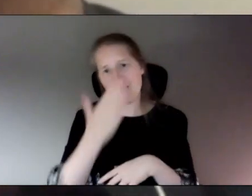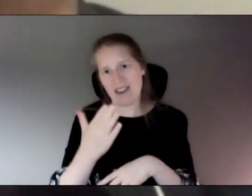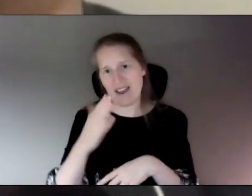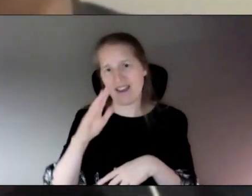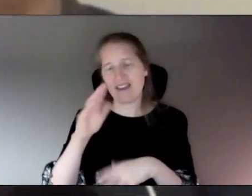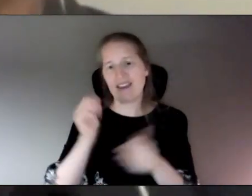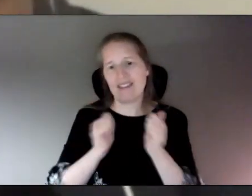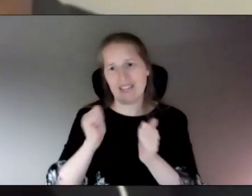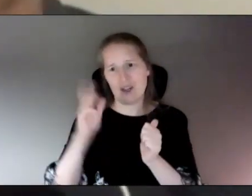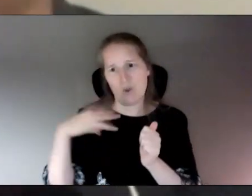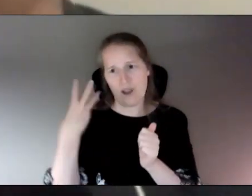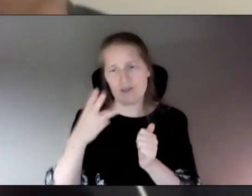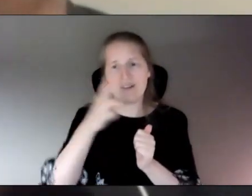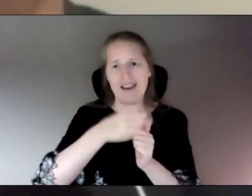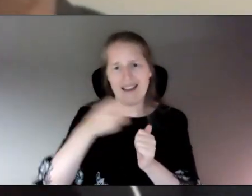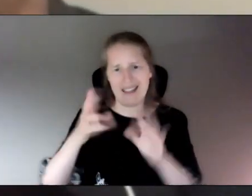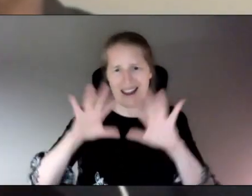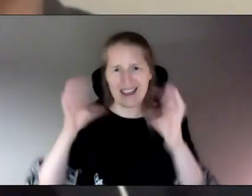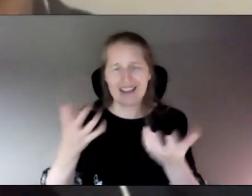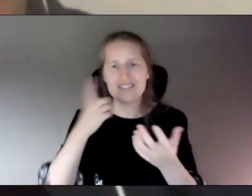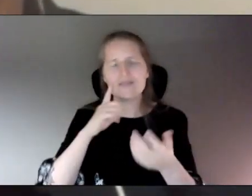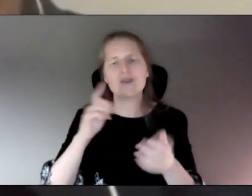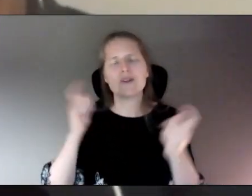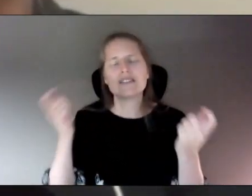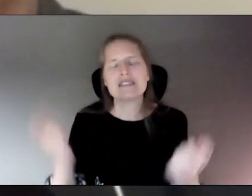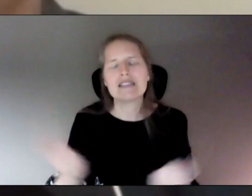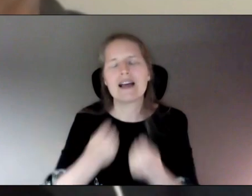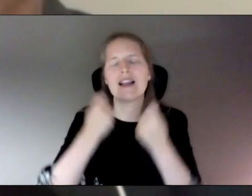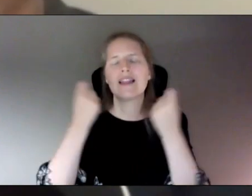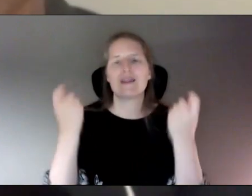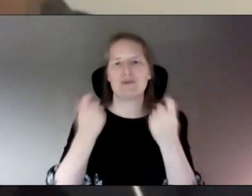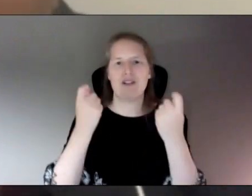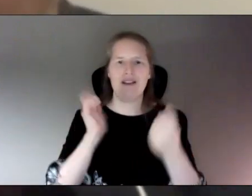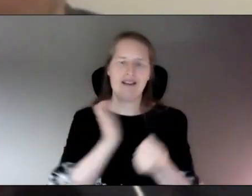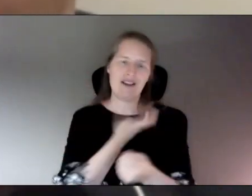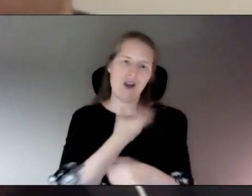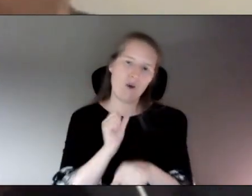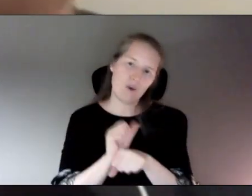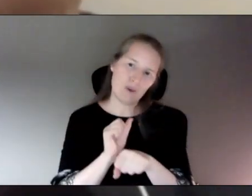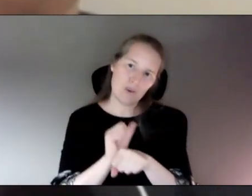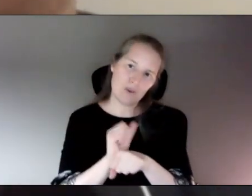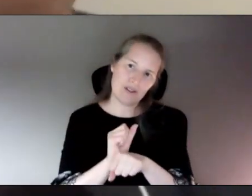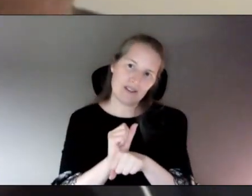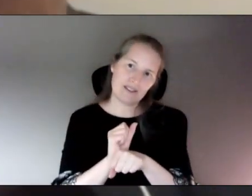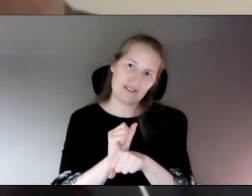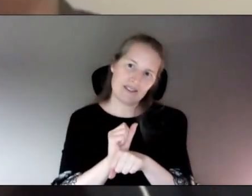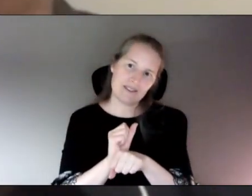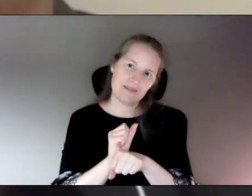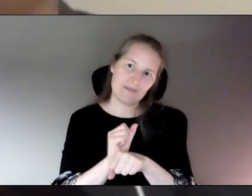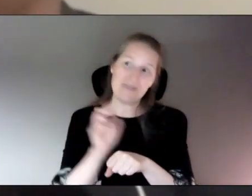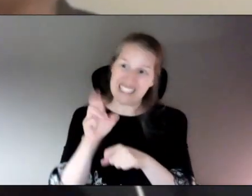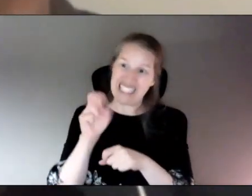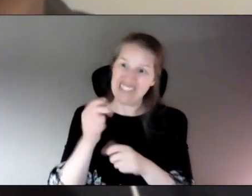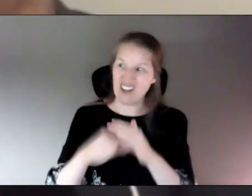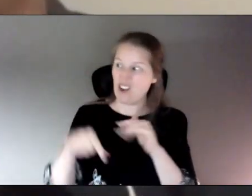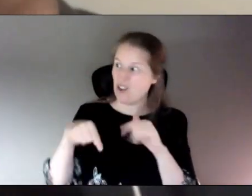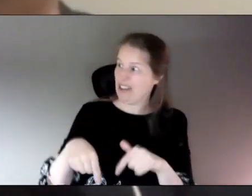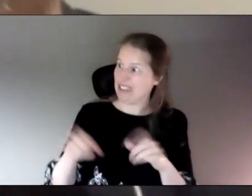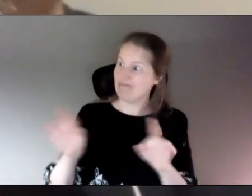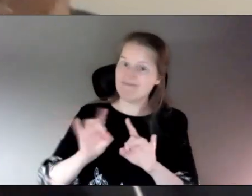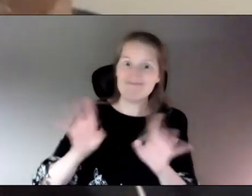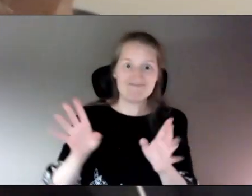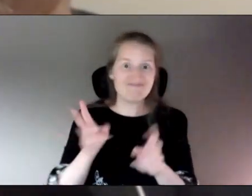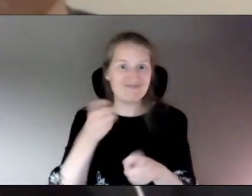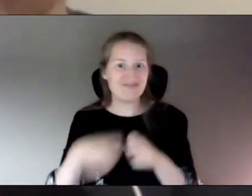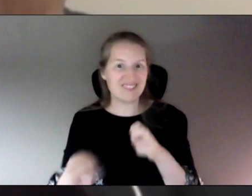the Helen Hayes for celebrating the work that we all do, even under these circumstances. Thank you all so very